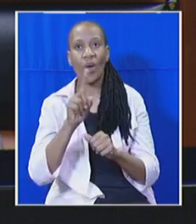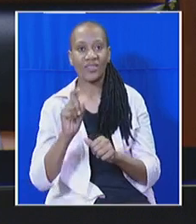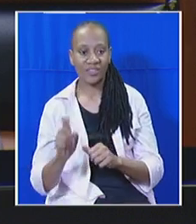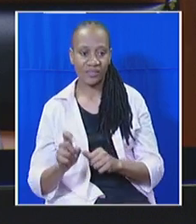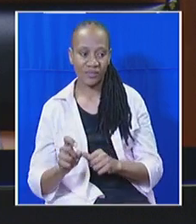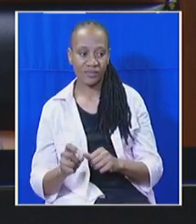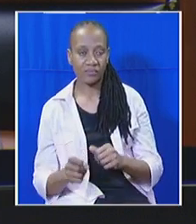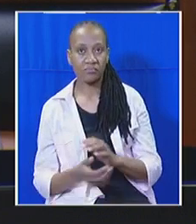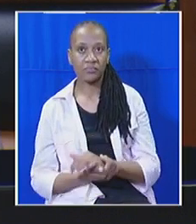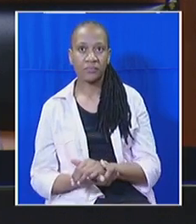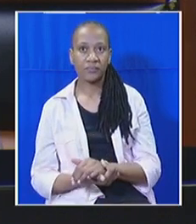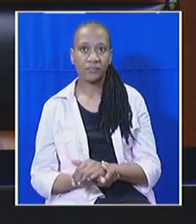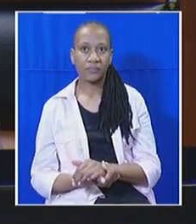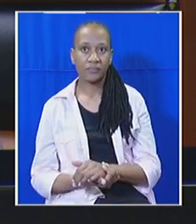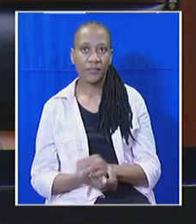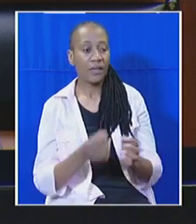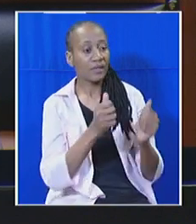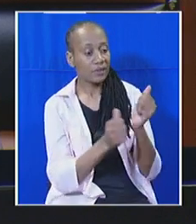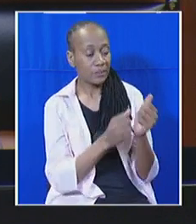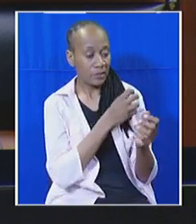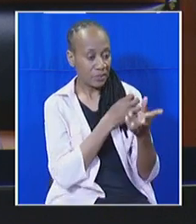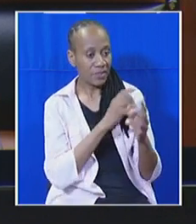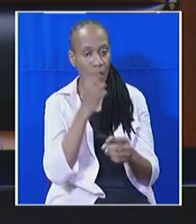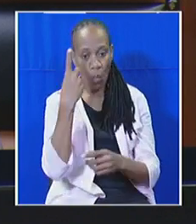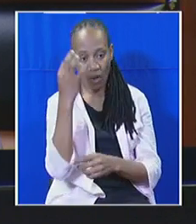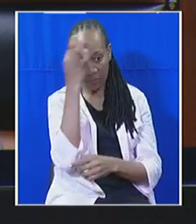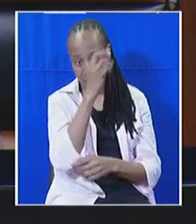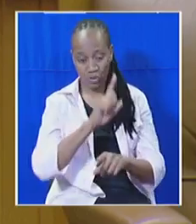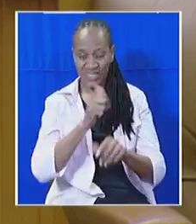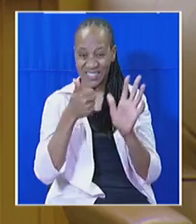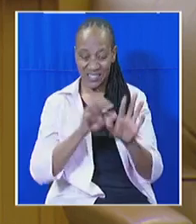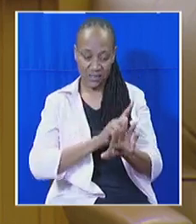minute, 6 seconds, Honorable Deputy Minister.